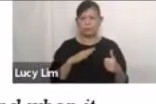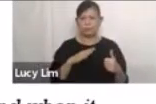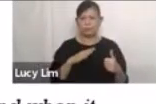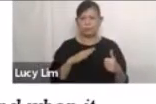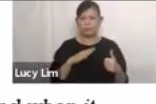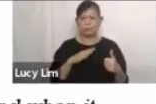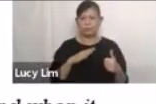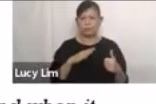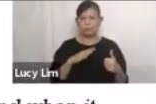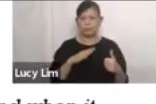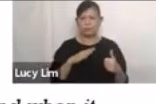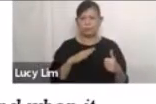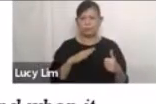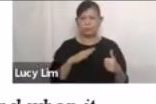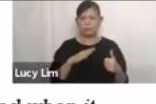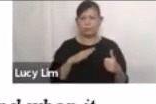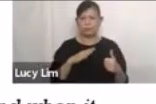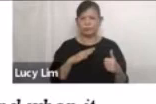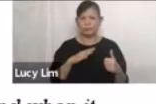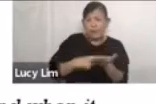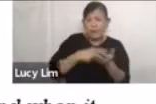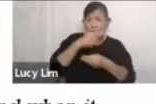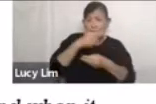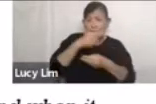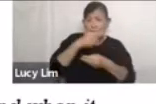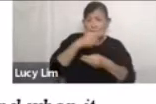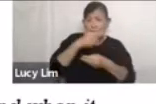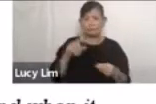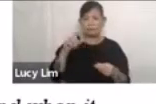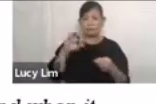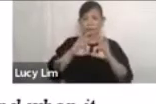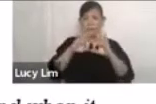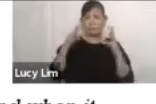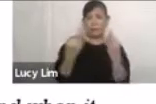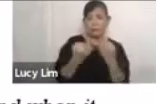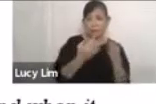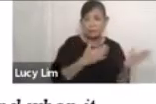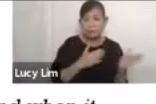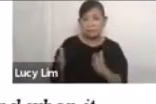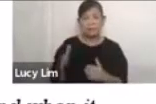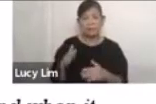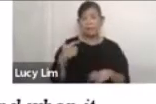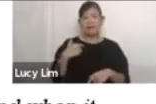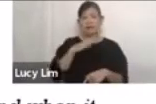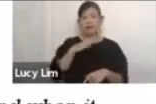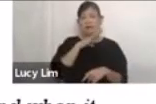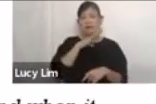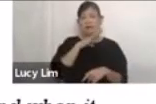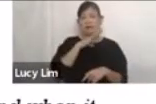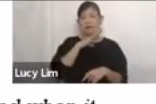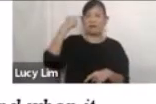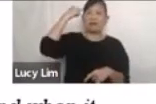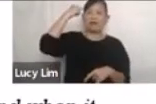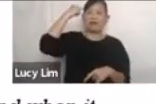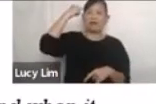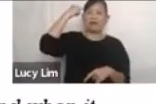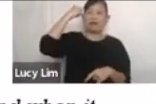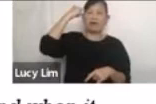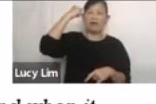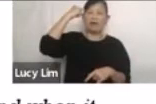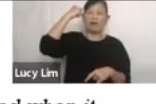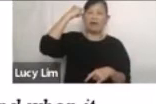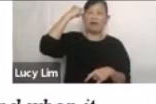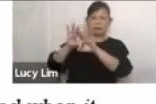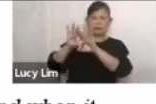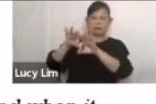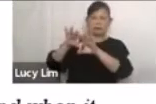and is not considered a matter of concern for persons with disability. So even the health service providers